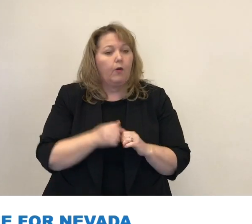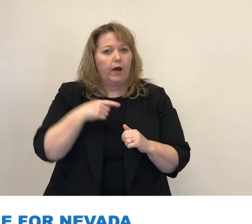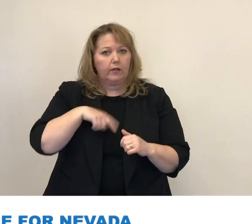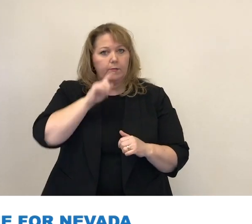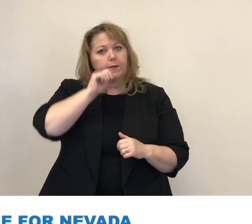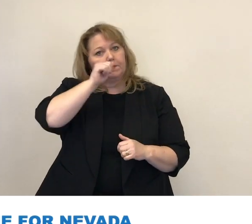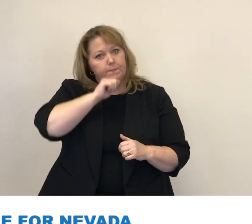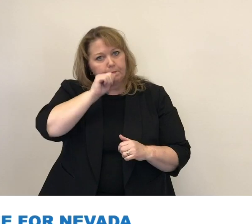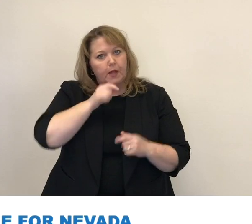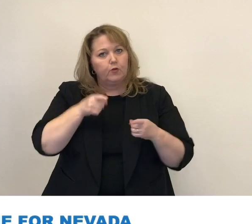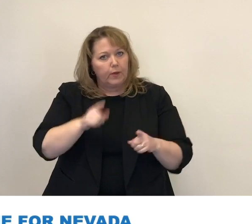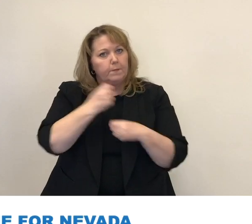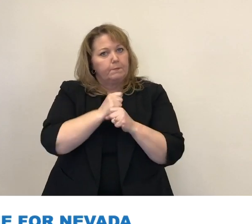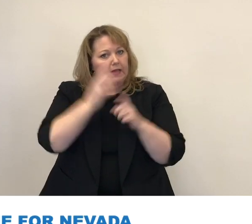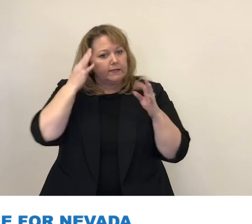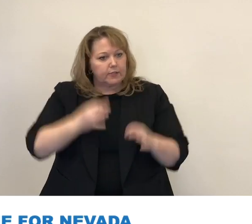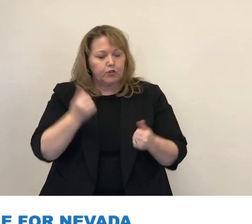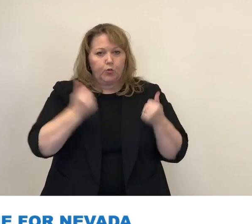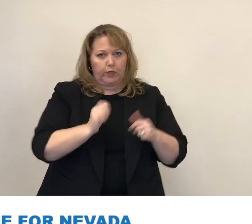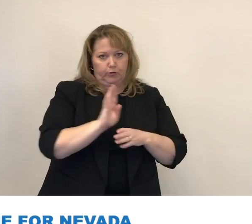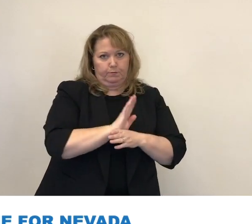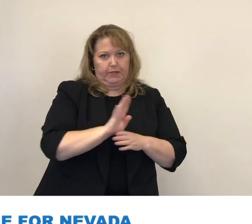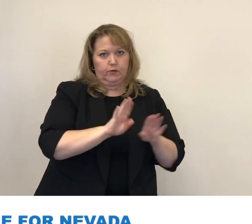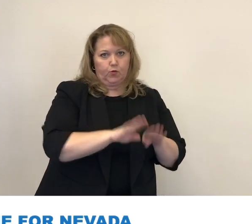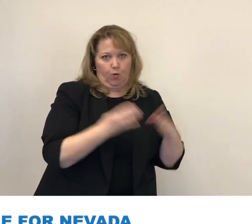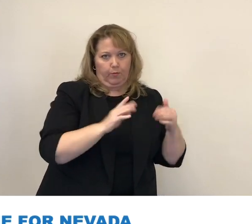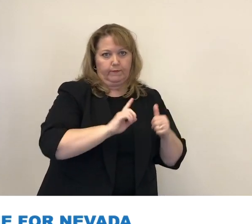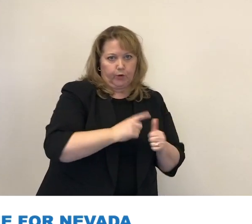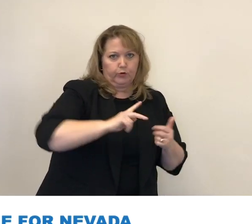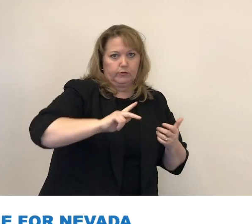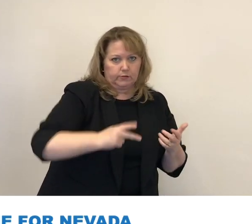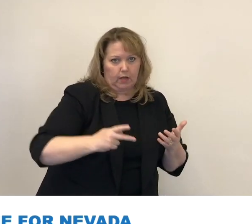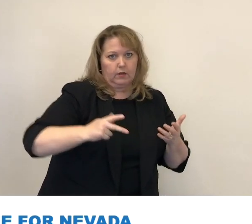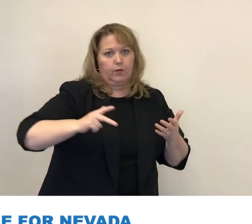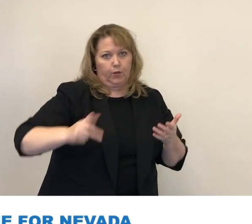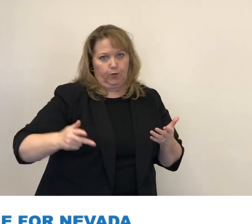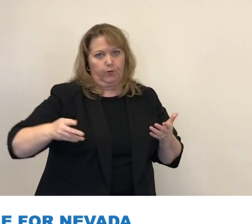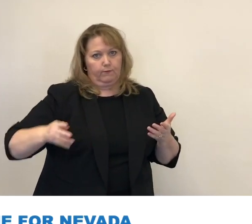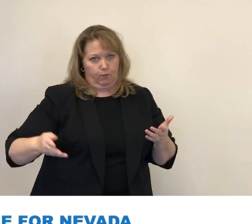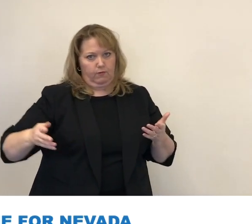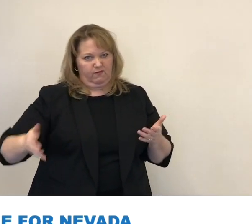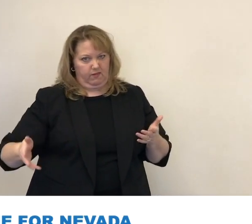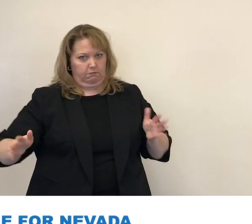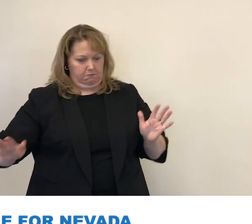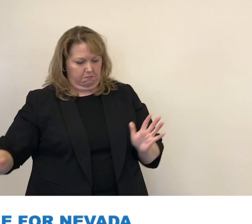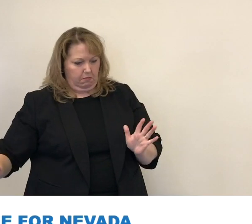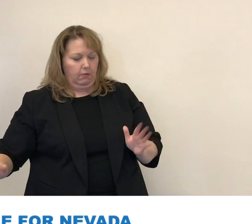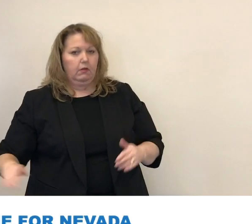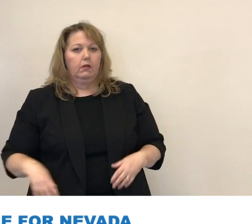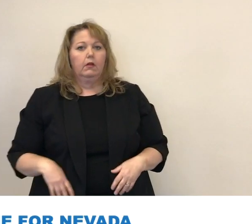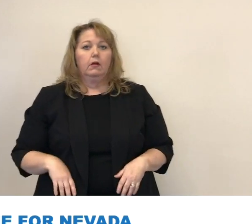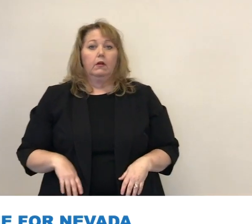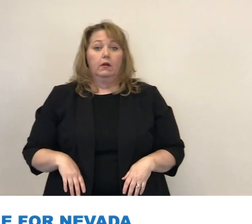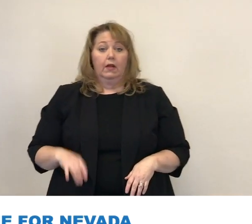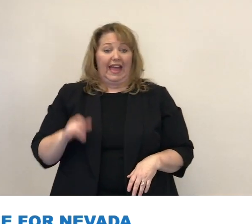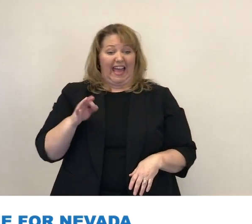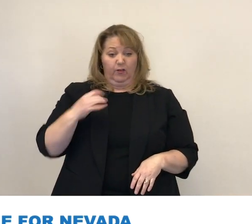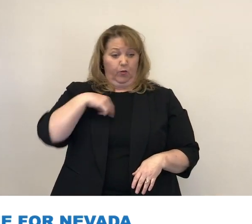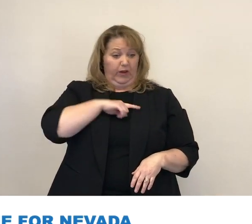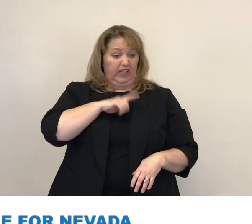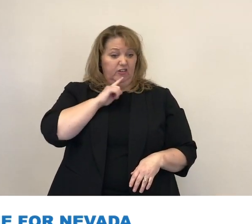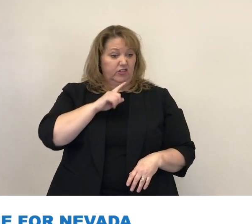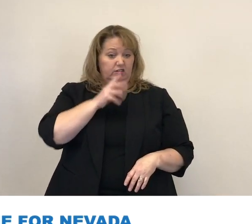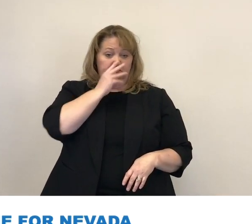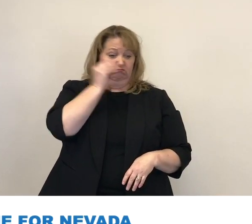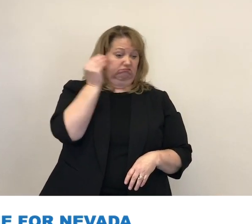it. If we reopen and we're not ready with the best plan possible, all the incredible